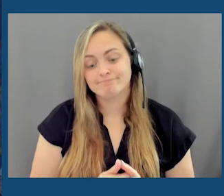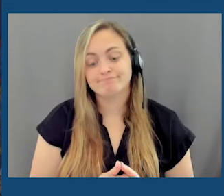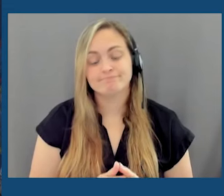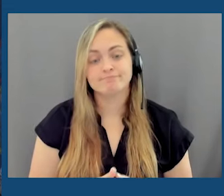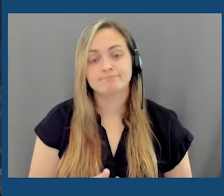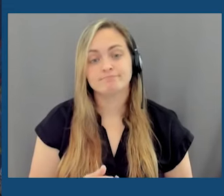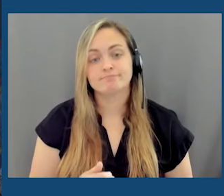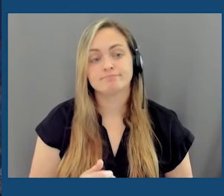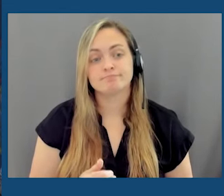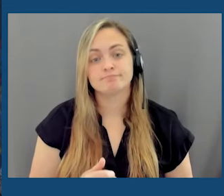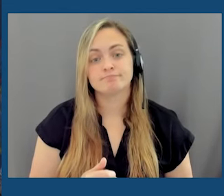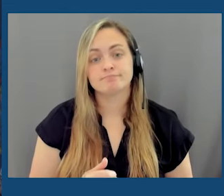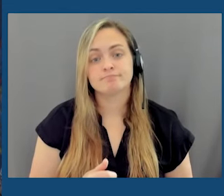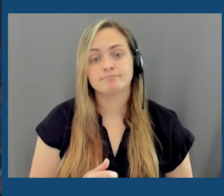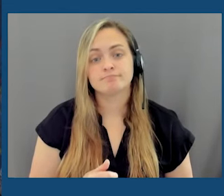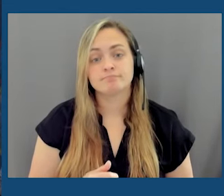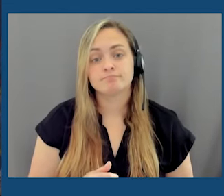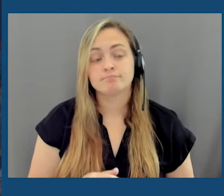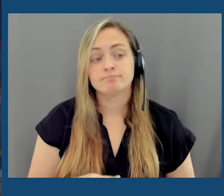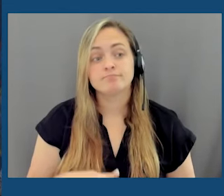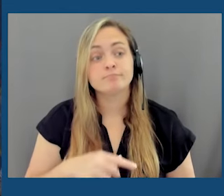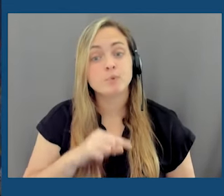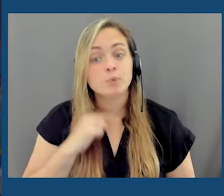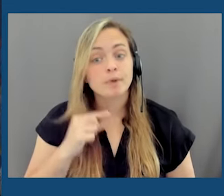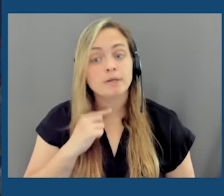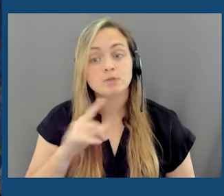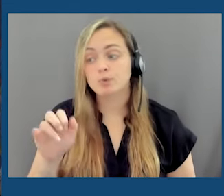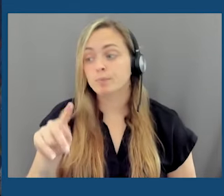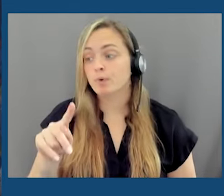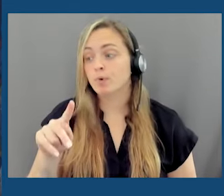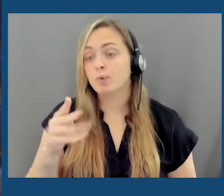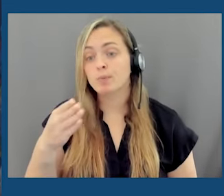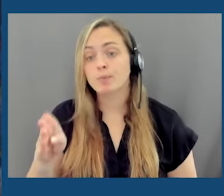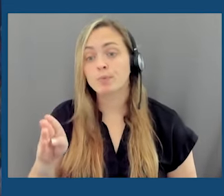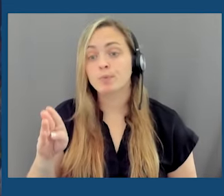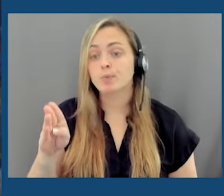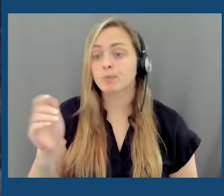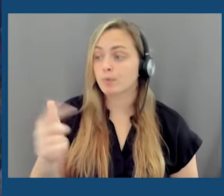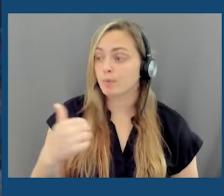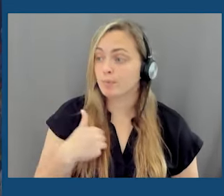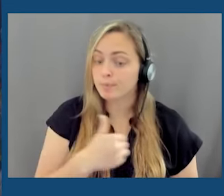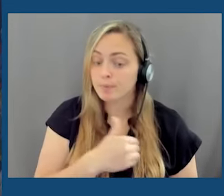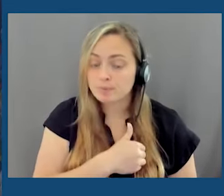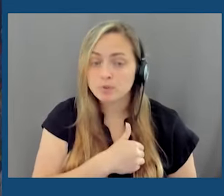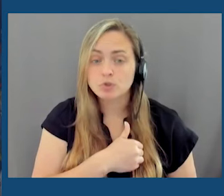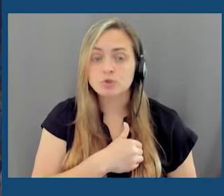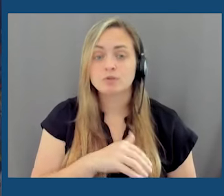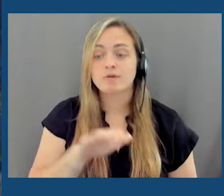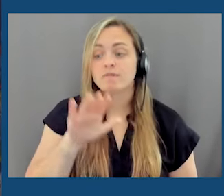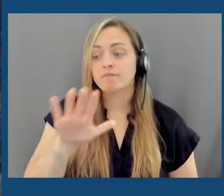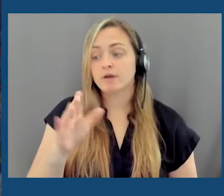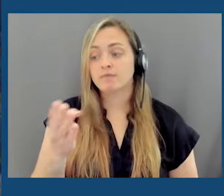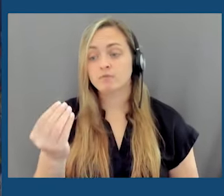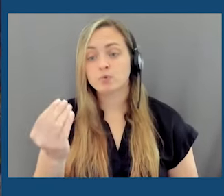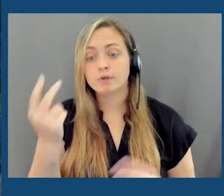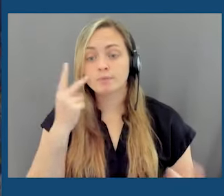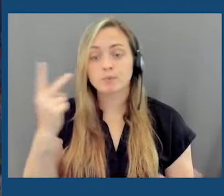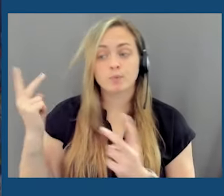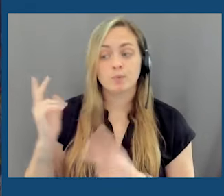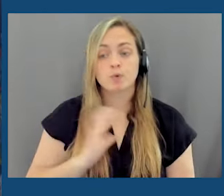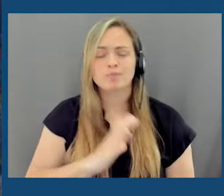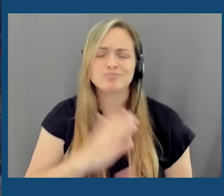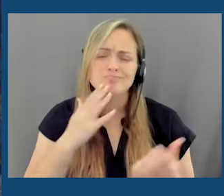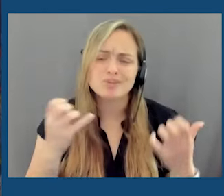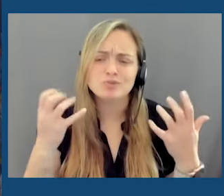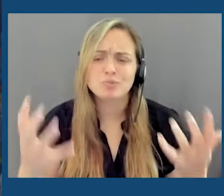To Pastor Mark Blue and to all of those members of the 514 Memorial Commission, thank you so